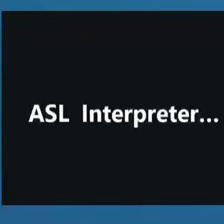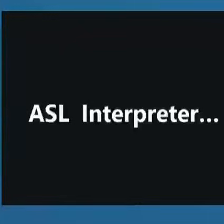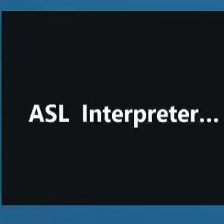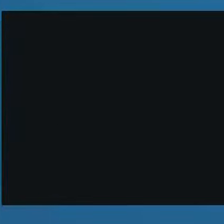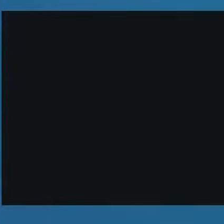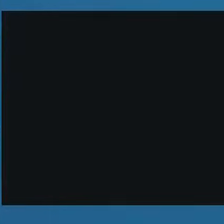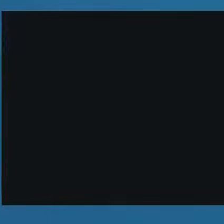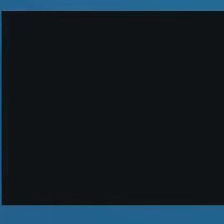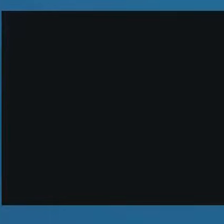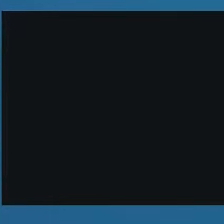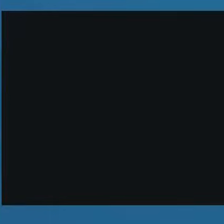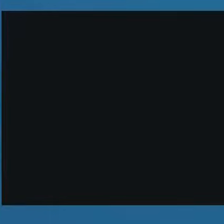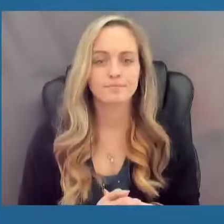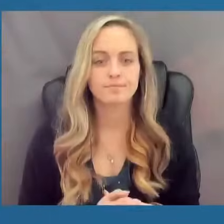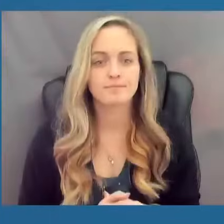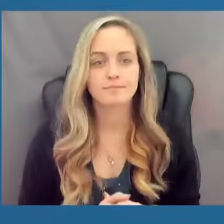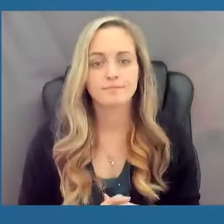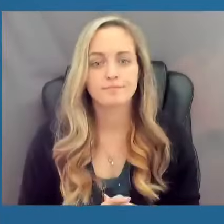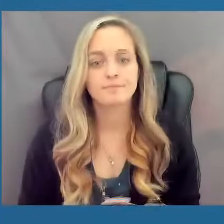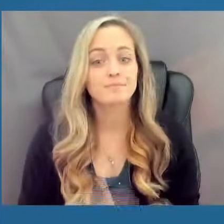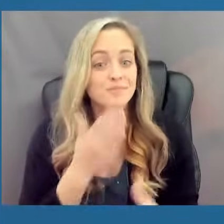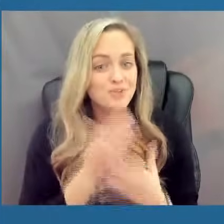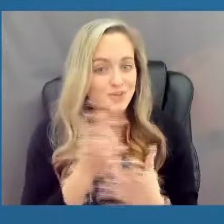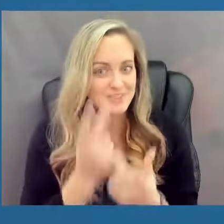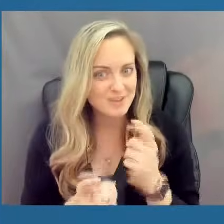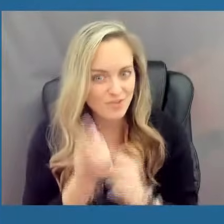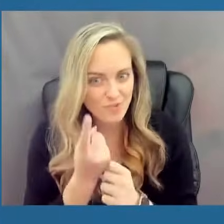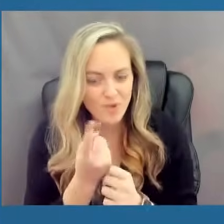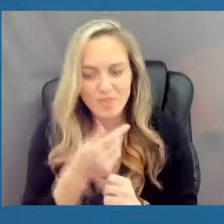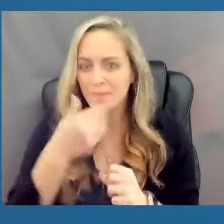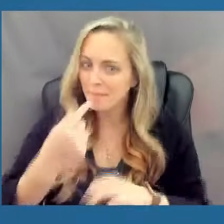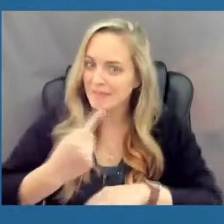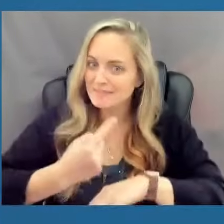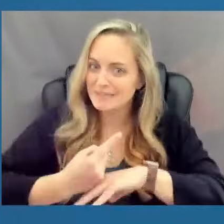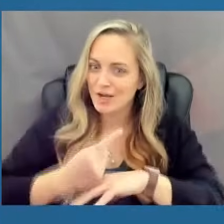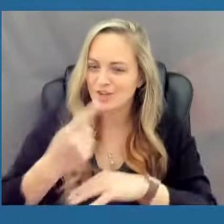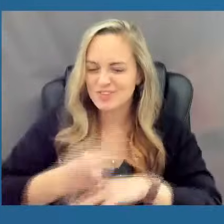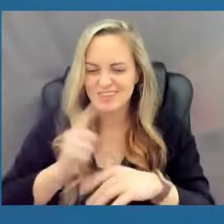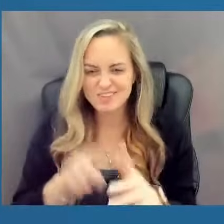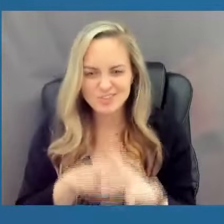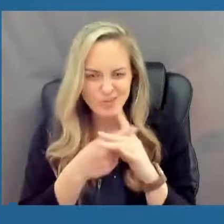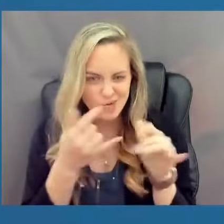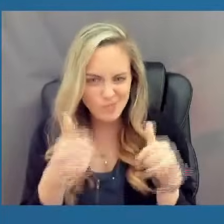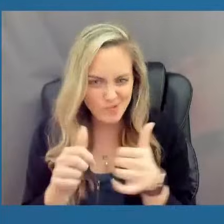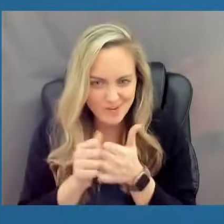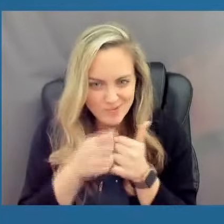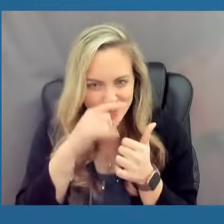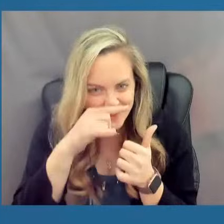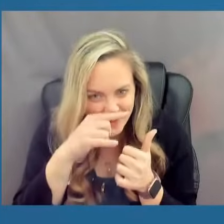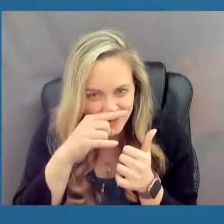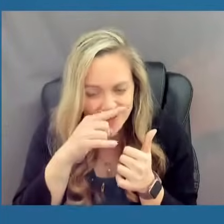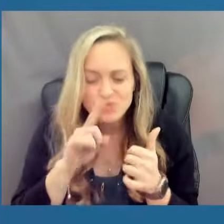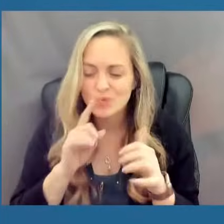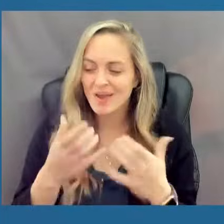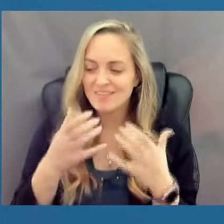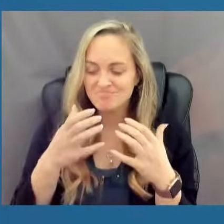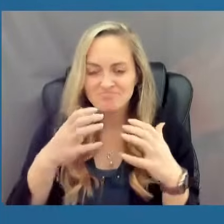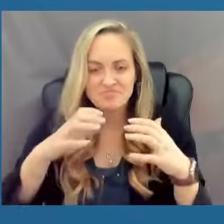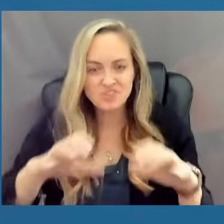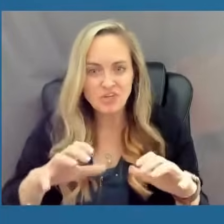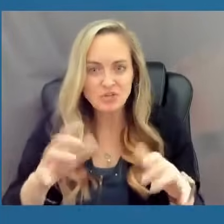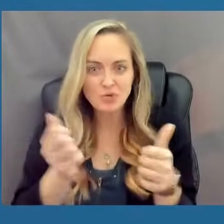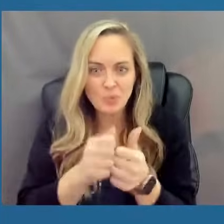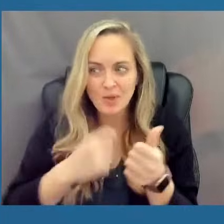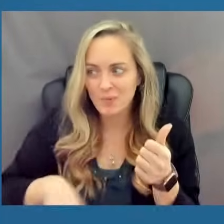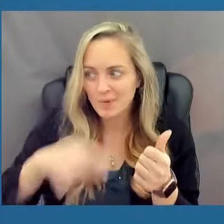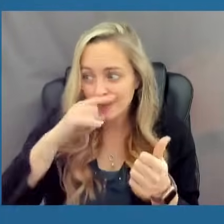my best days are the ones that start off with playing with children. And that's exactly what I had the privilege to do here at Broome Community College at their Child Care Center, which